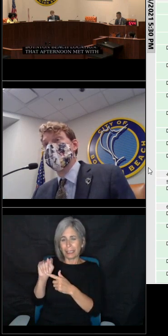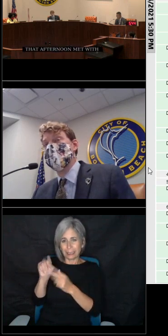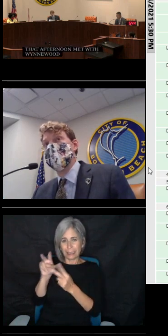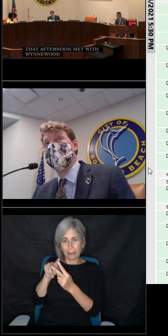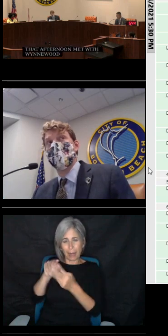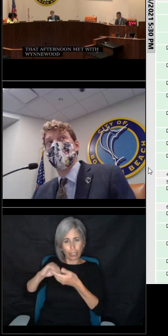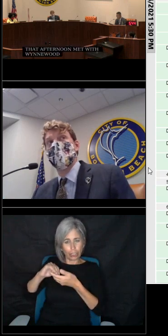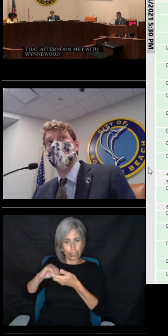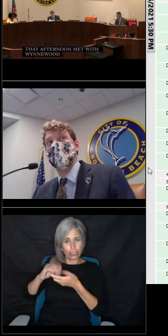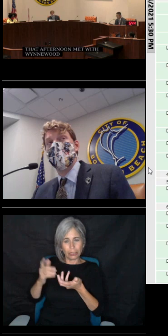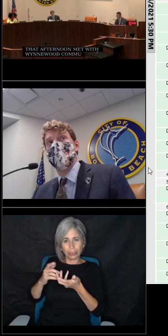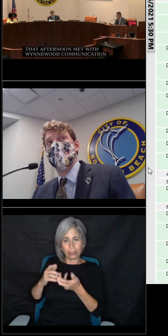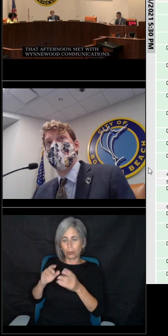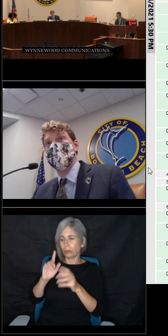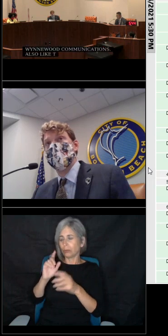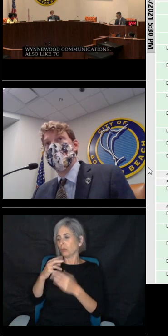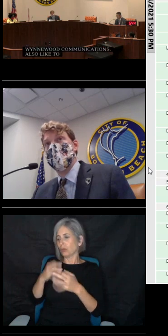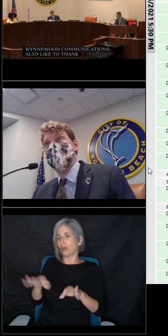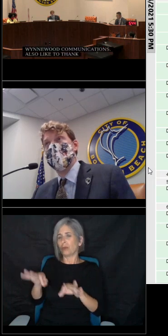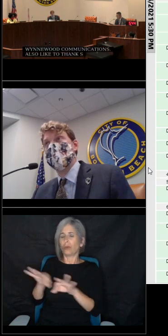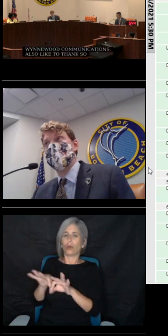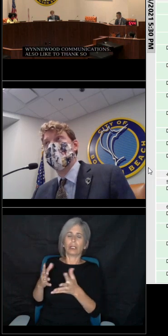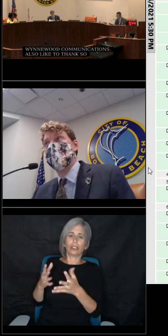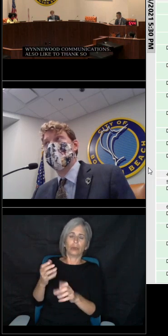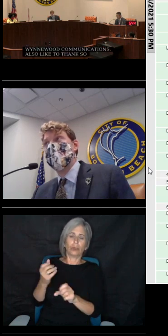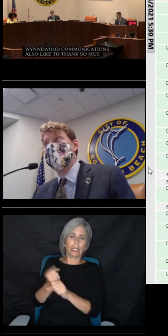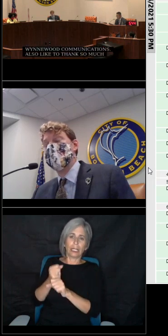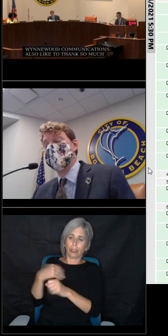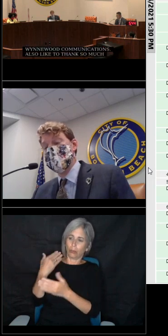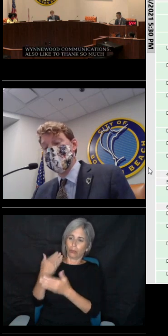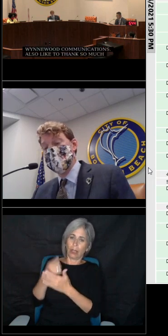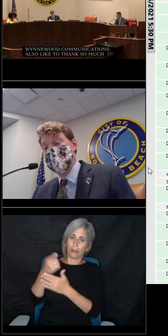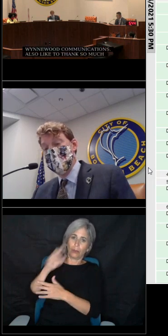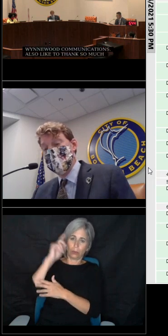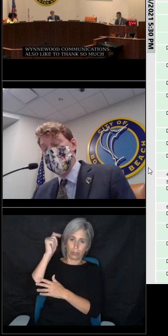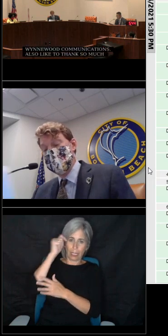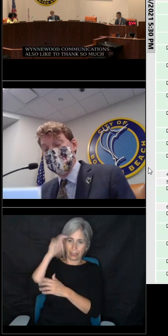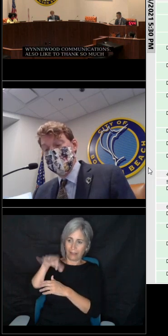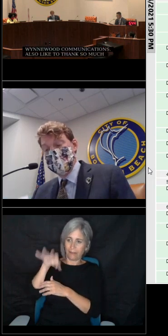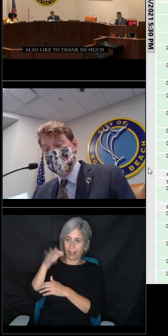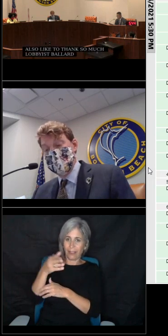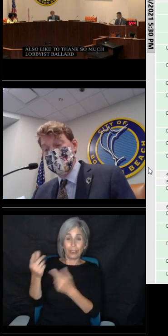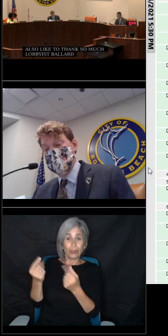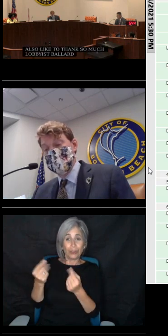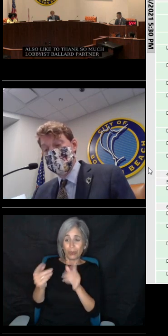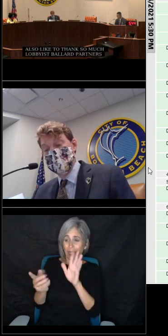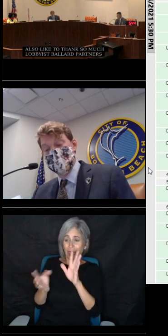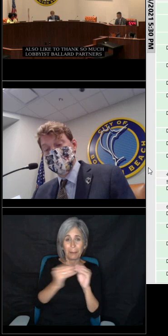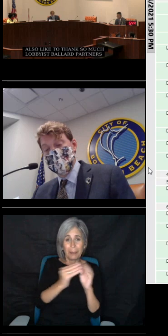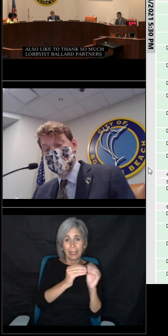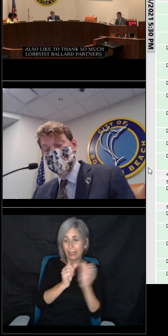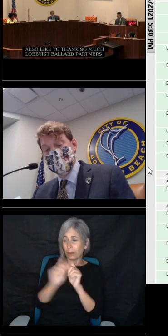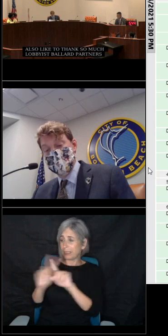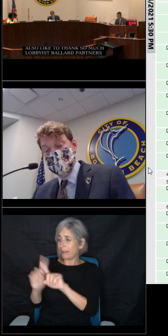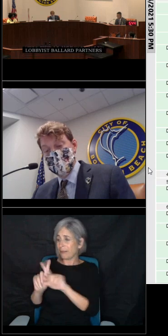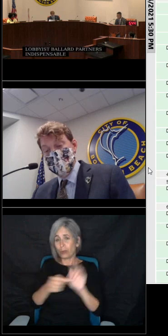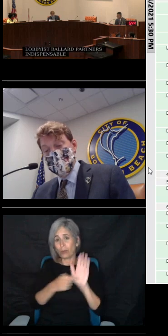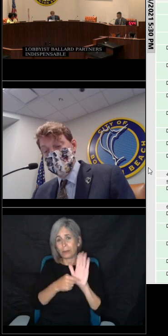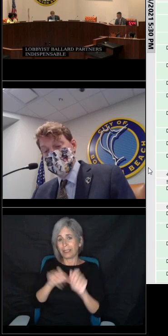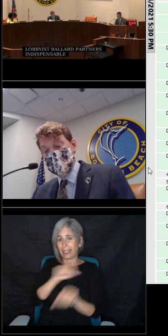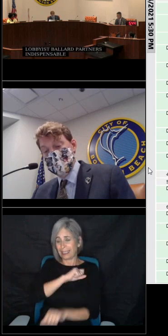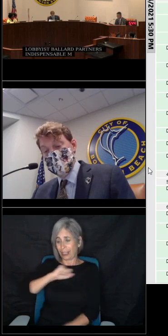were indispensable with me getting to Tallahassee, finding things to do, and meeting with our representatives and